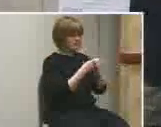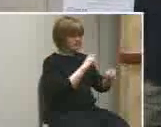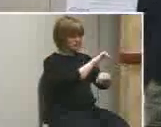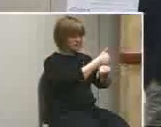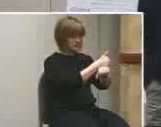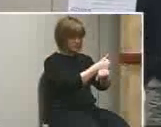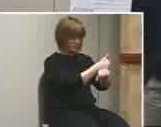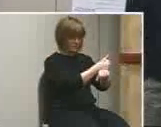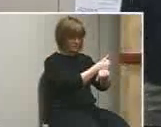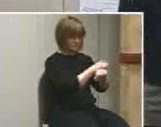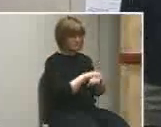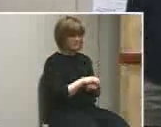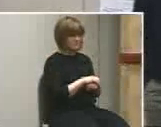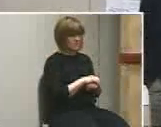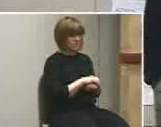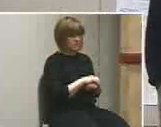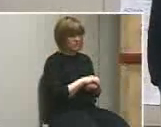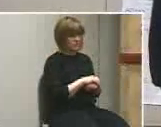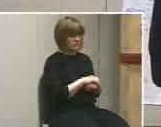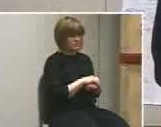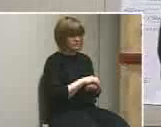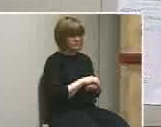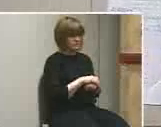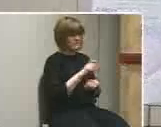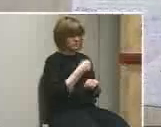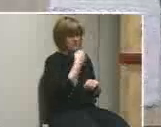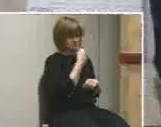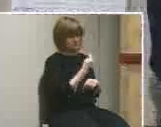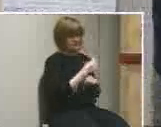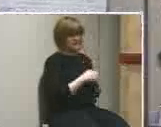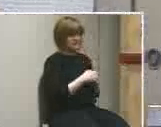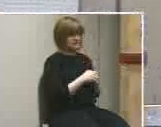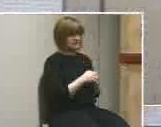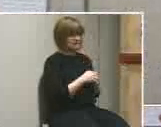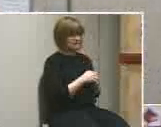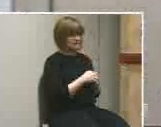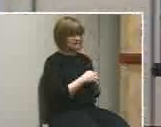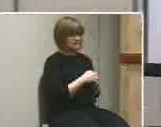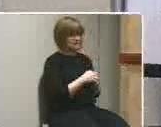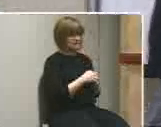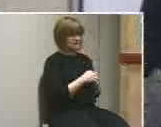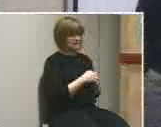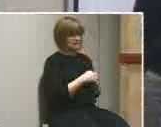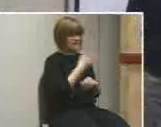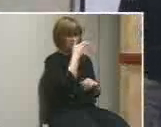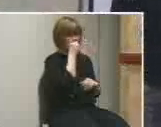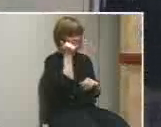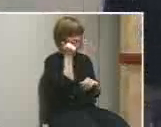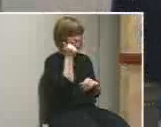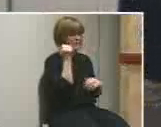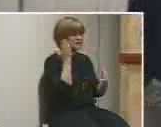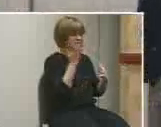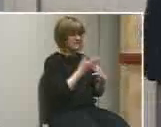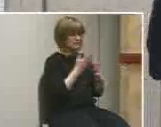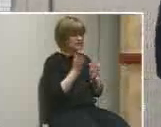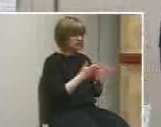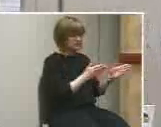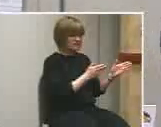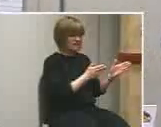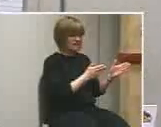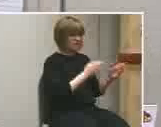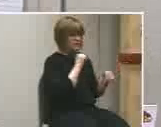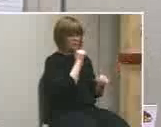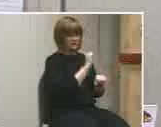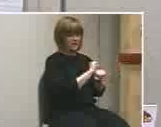place? Got to say this. The best intervention plan you can do will